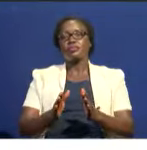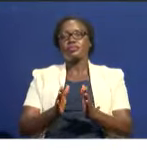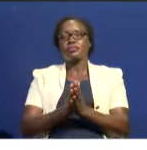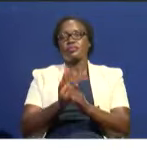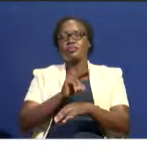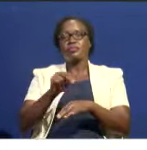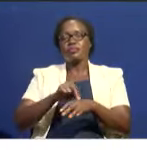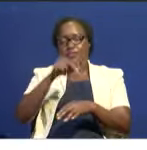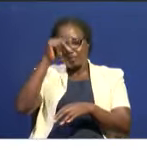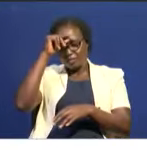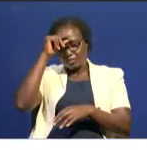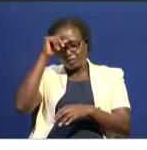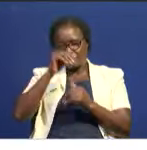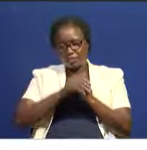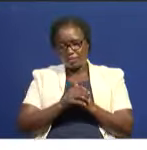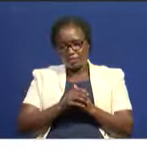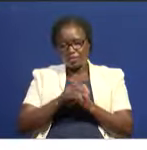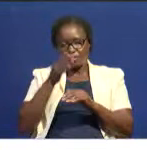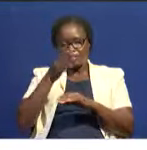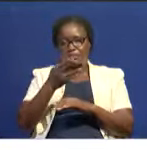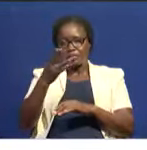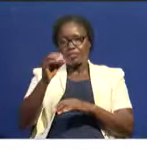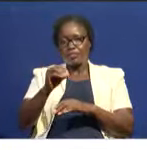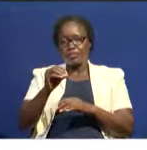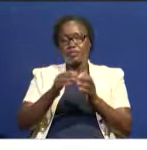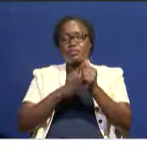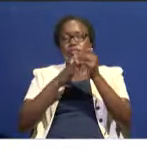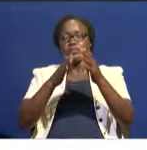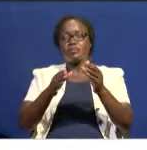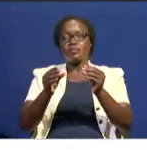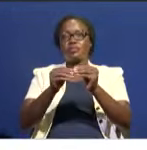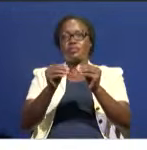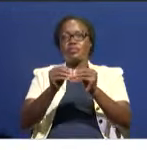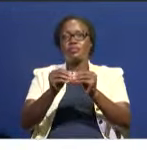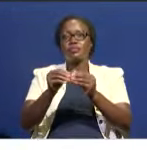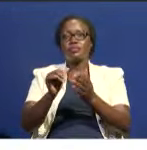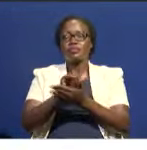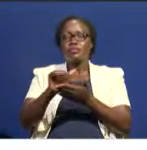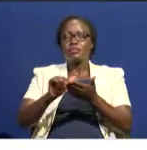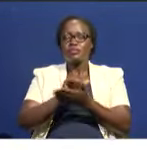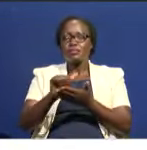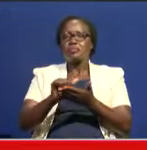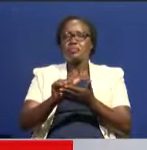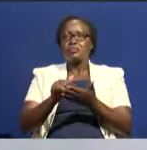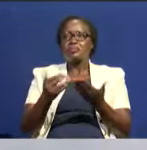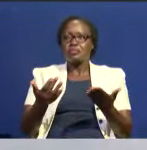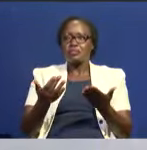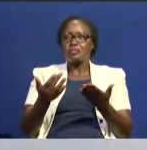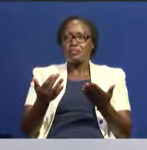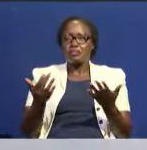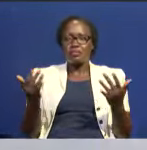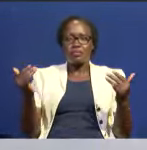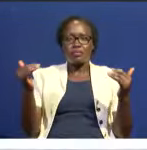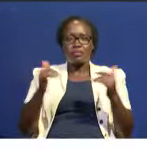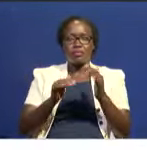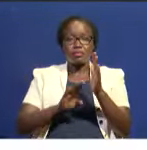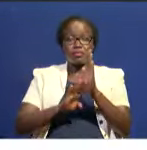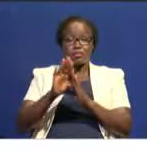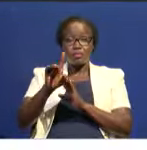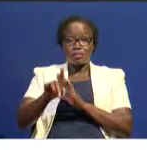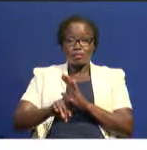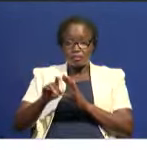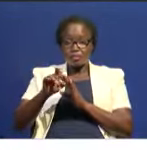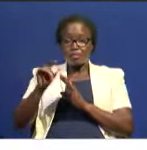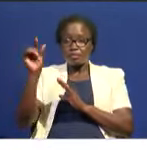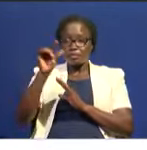the national government. The over 40 leaders who met in Nyahururu claim efforts to consolidate development needs of the region